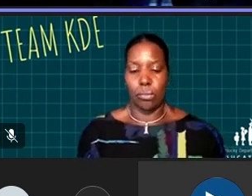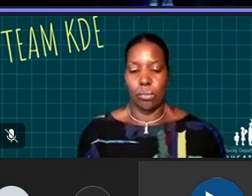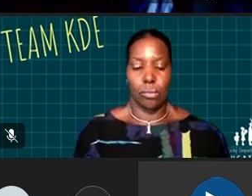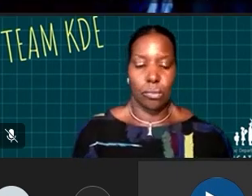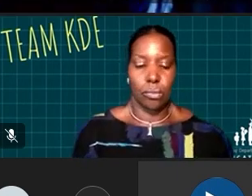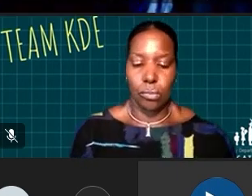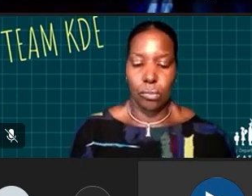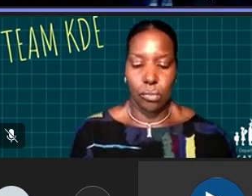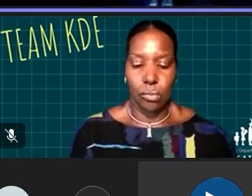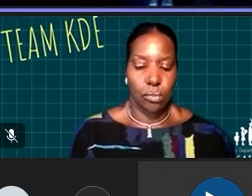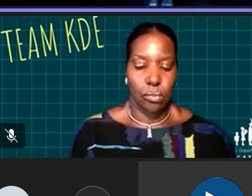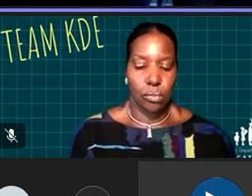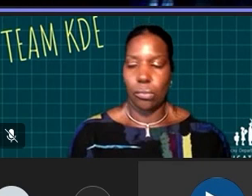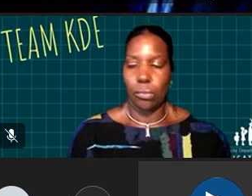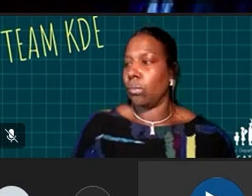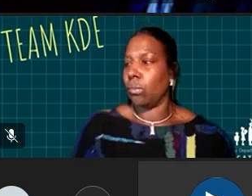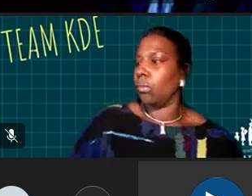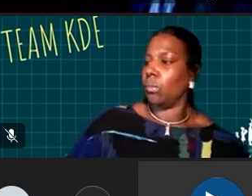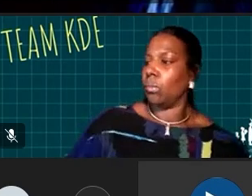deadlines.